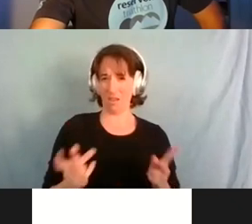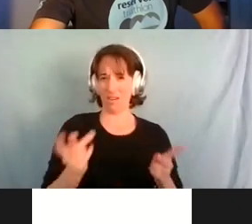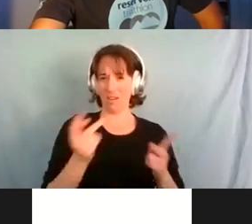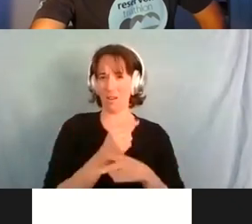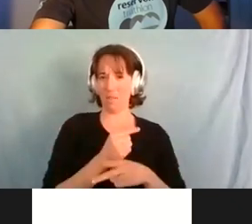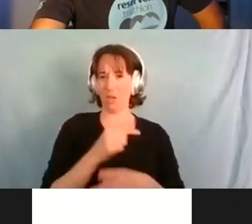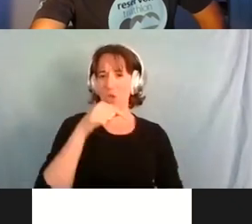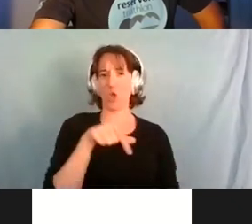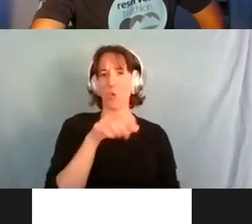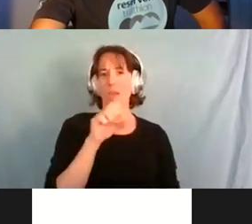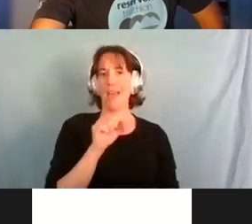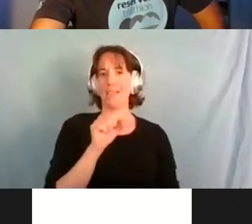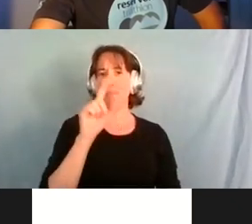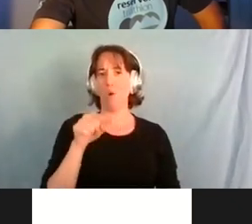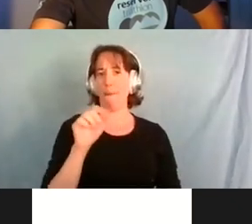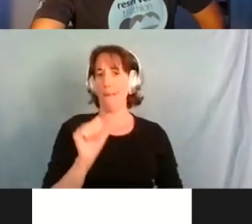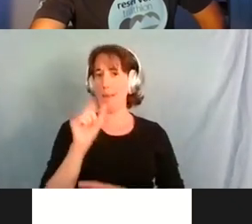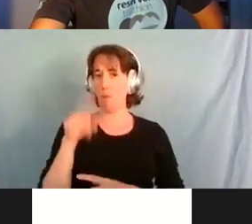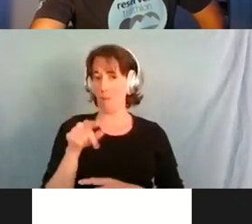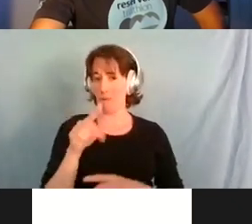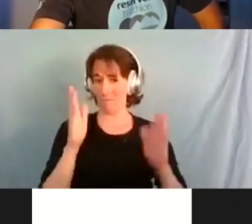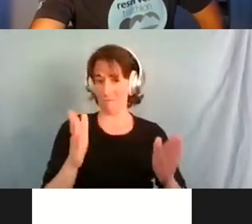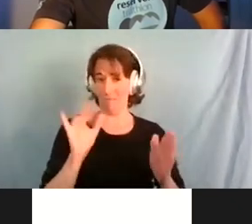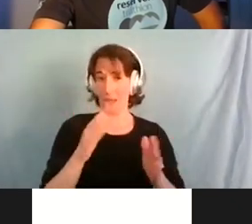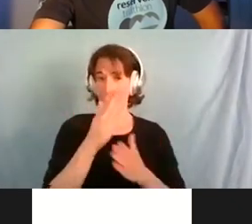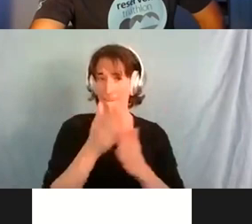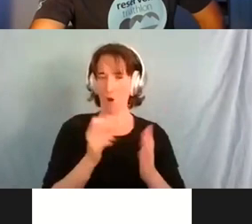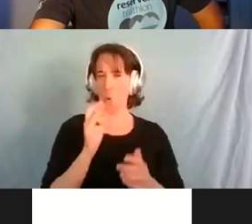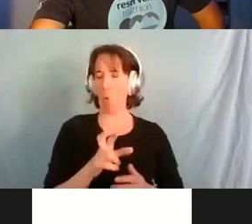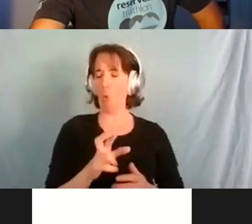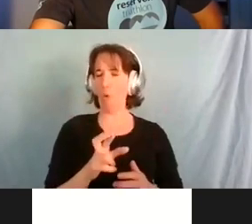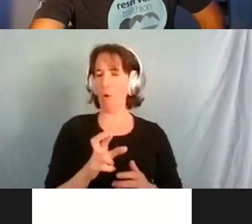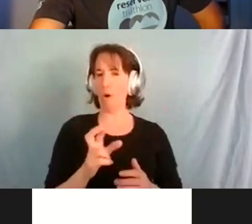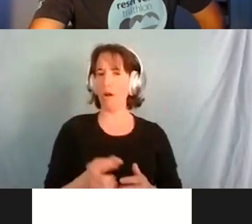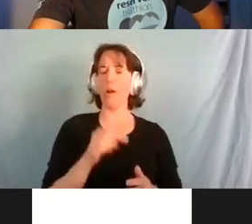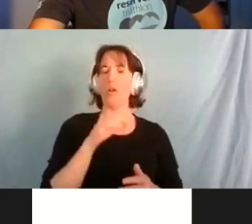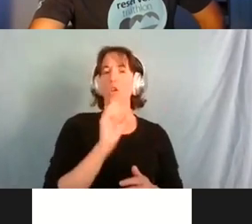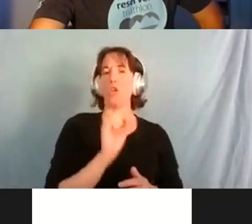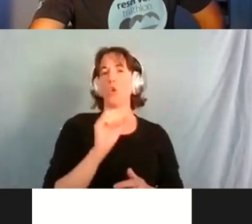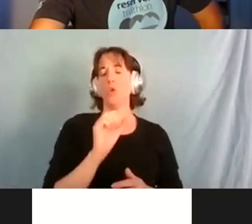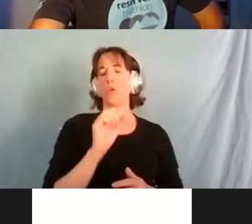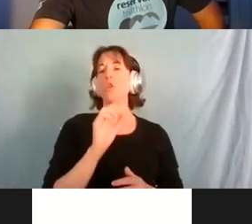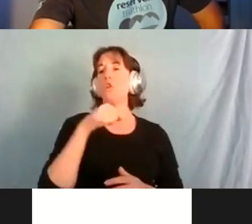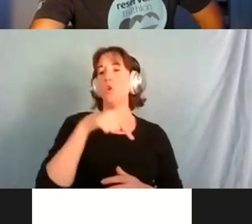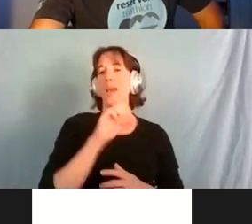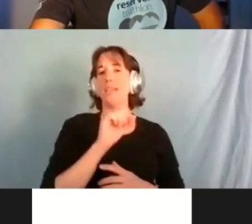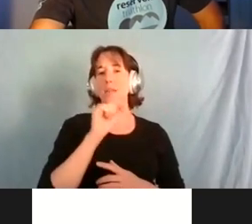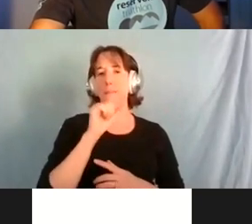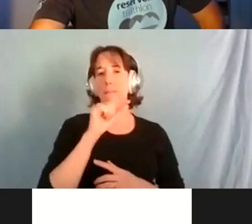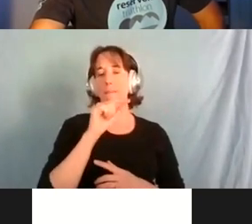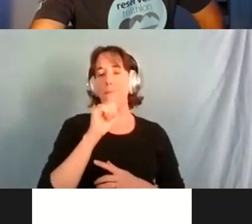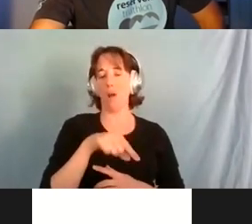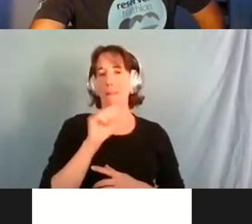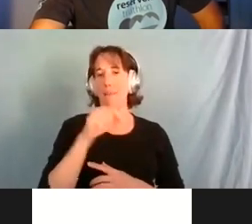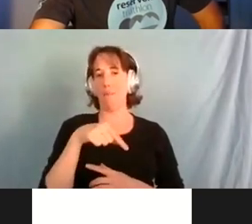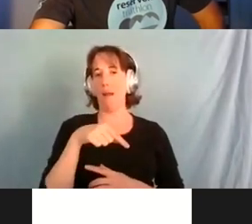prime, just that part? Or is it being multiplied by QS prime A prime minus QSA? No, it's